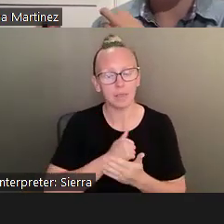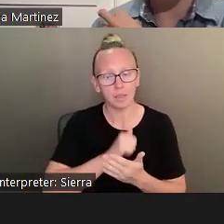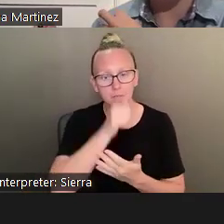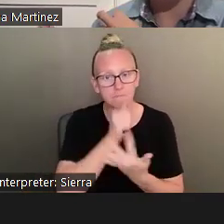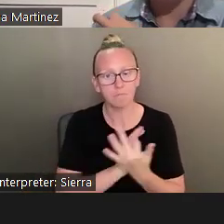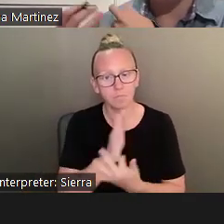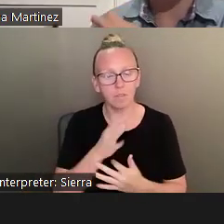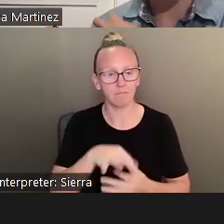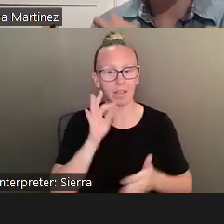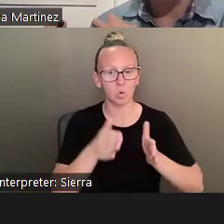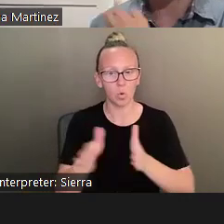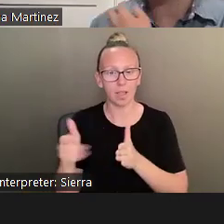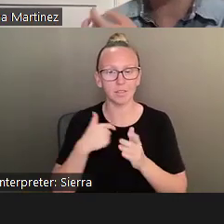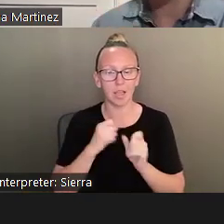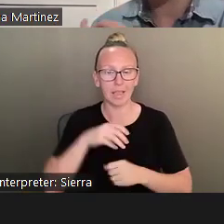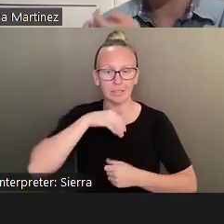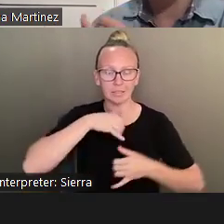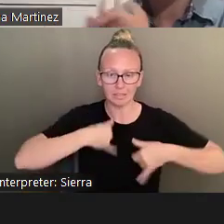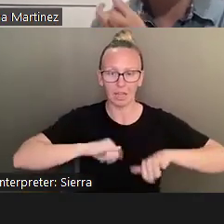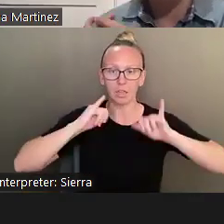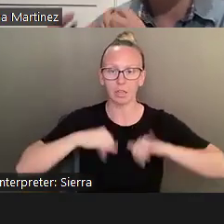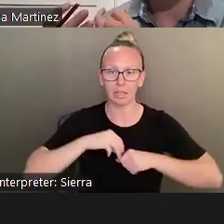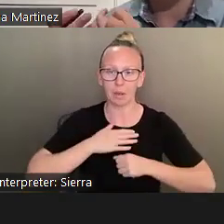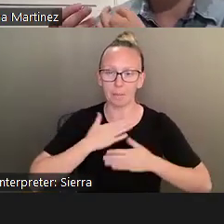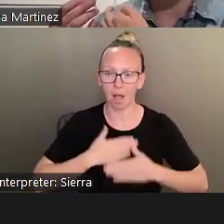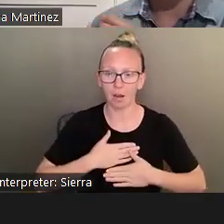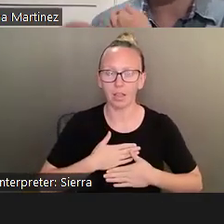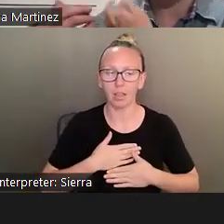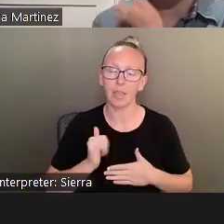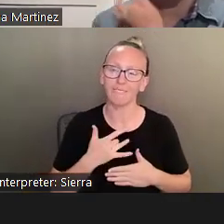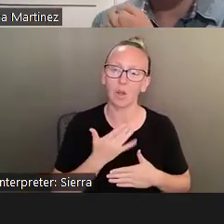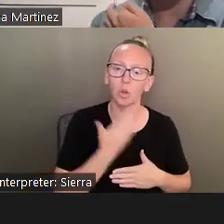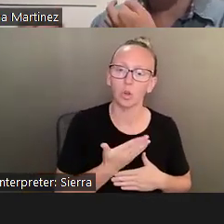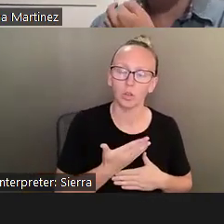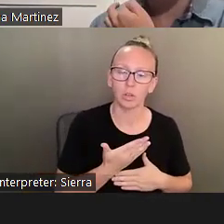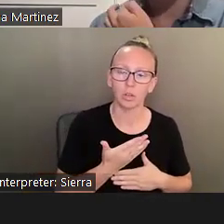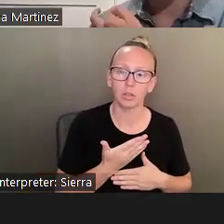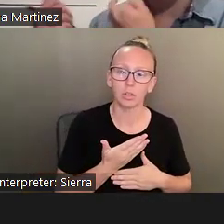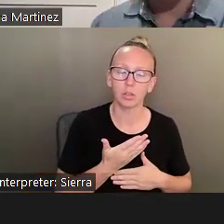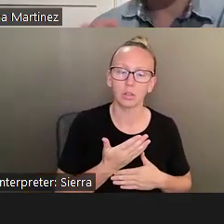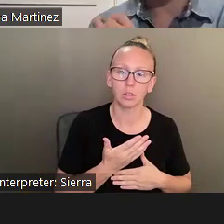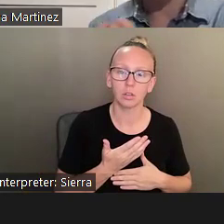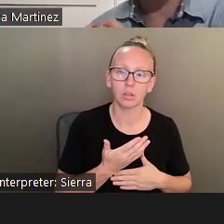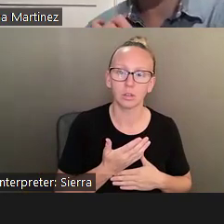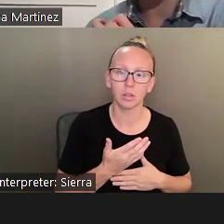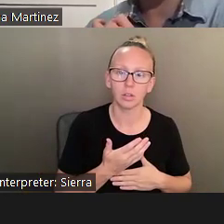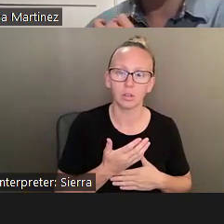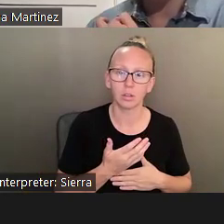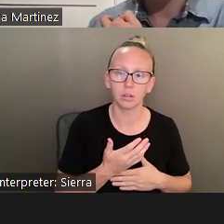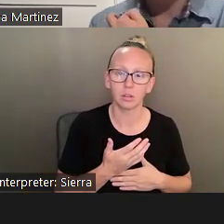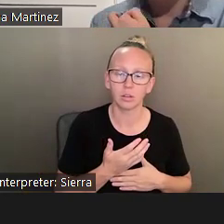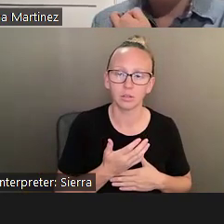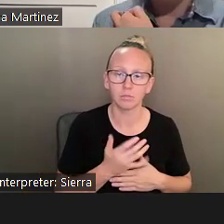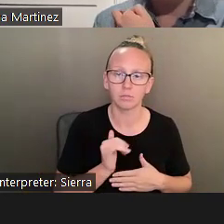body that felt good. And coincidentally, those ways of being in my body that felt good brought me into the natural.